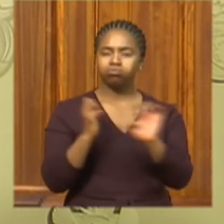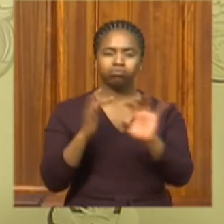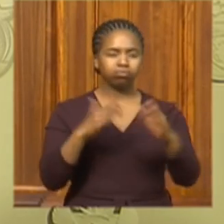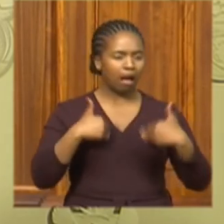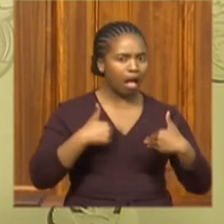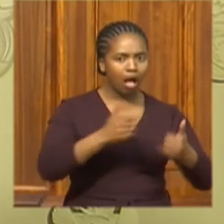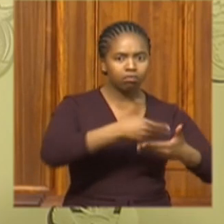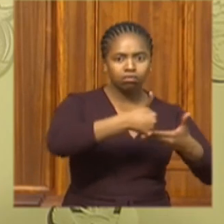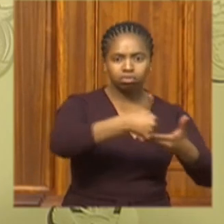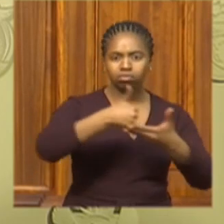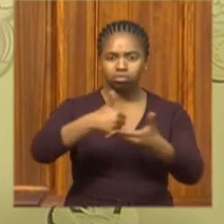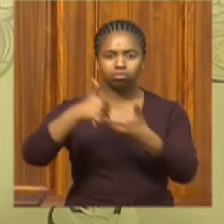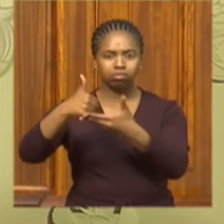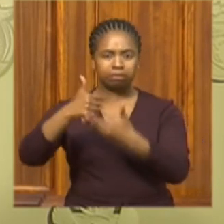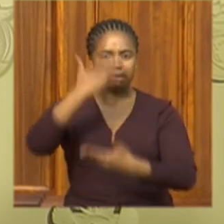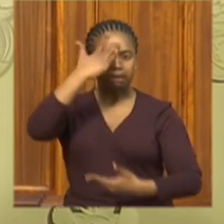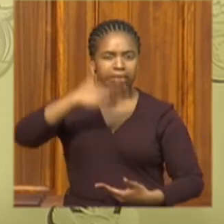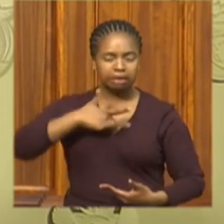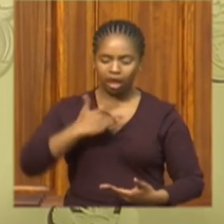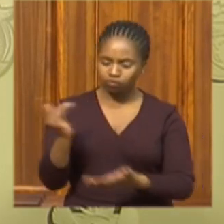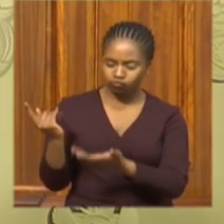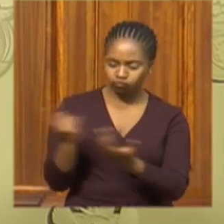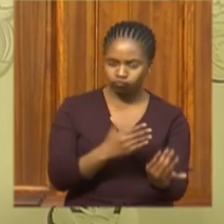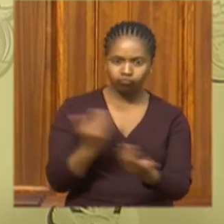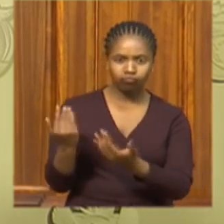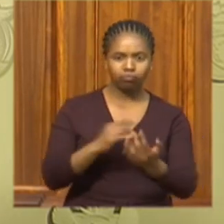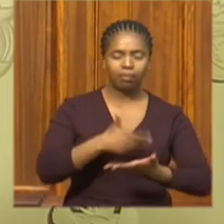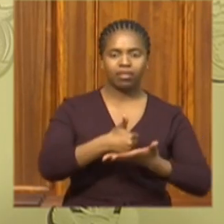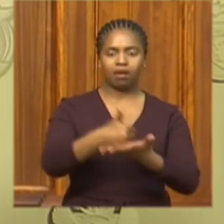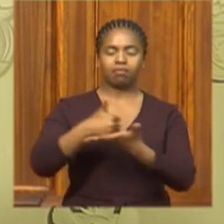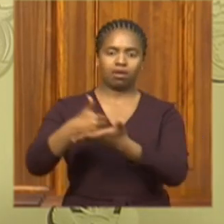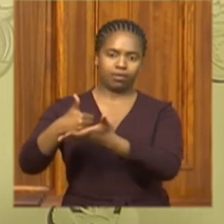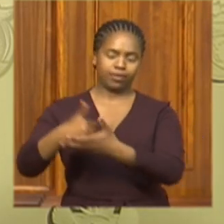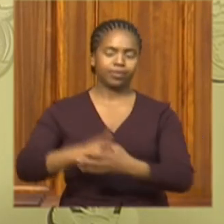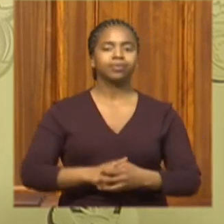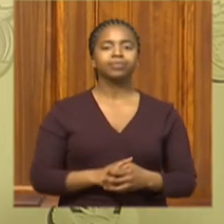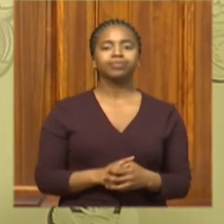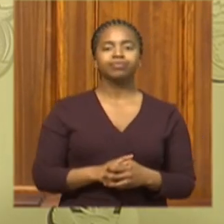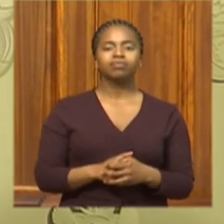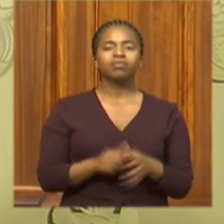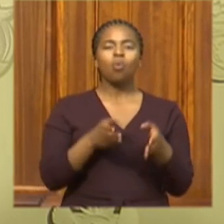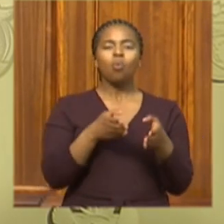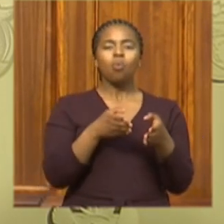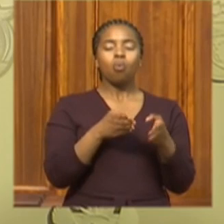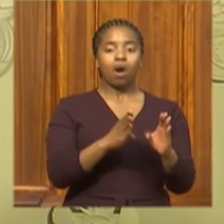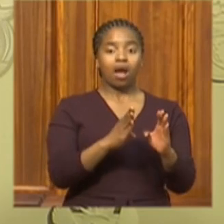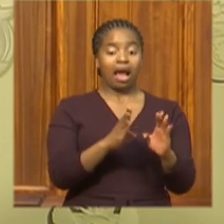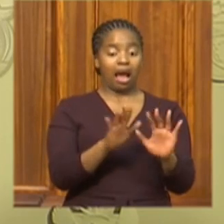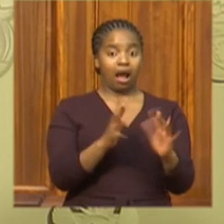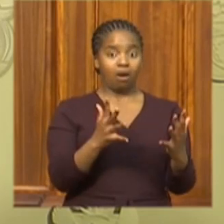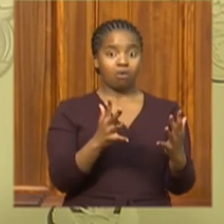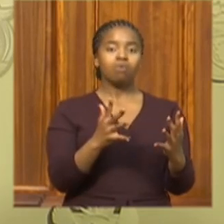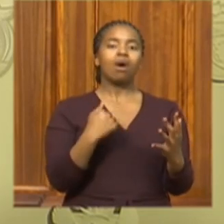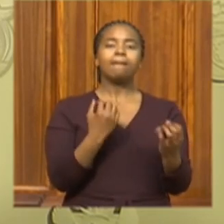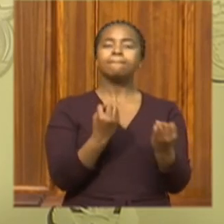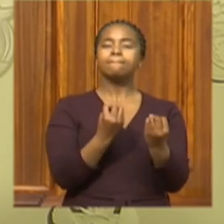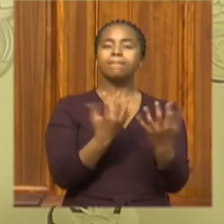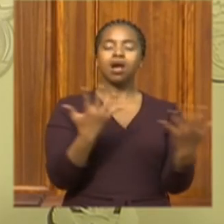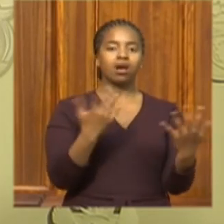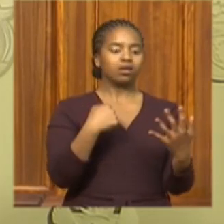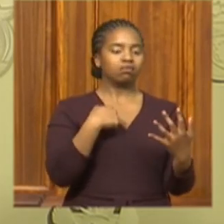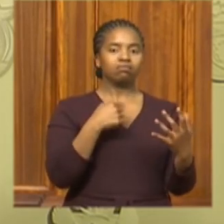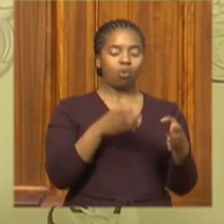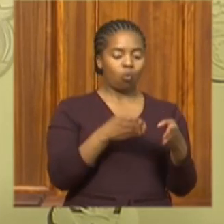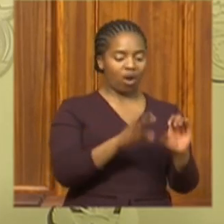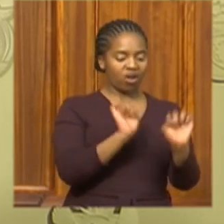the surge. The modeled projections that were put forward by a number of modelers